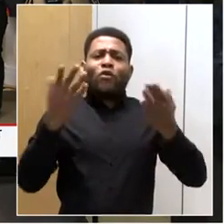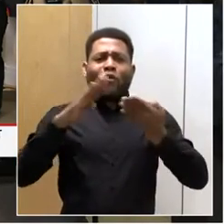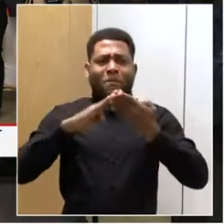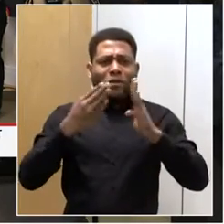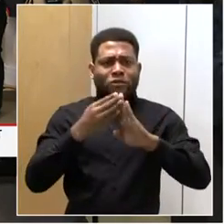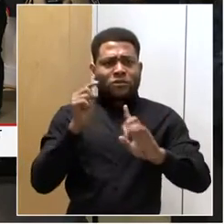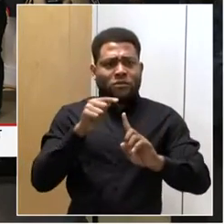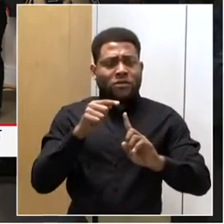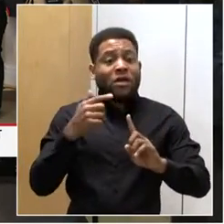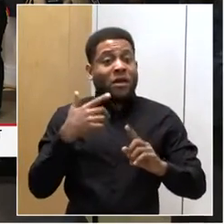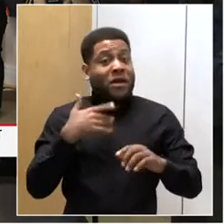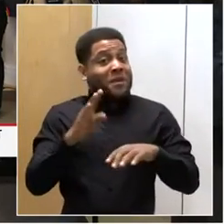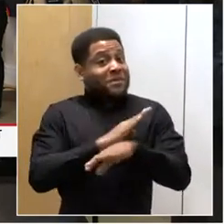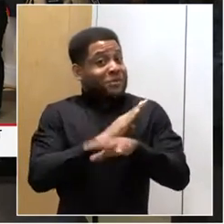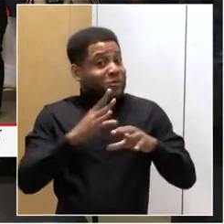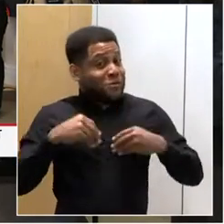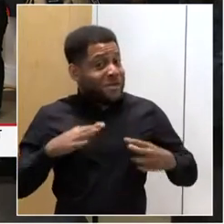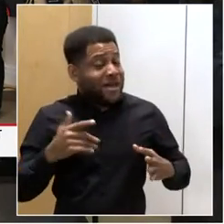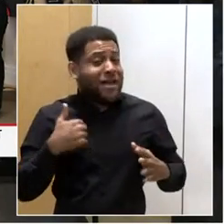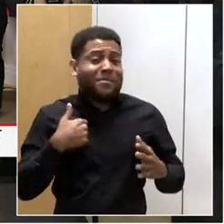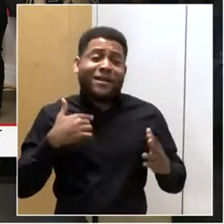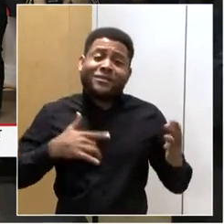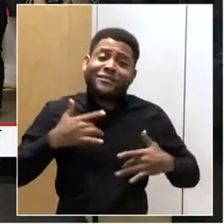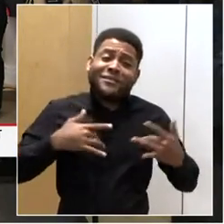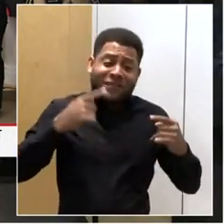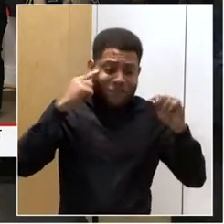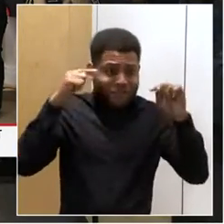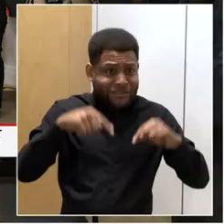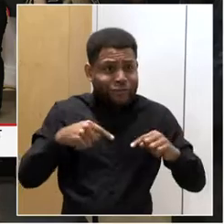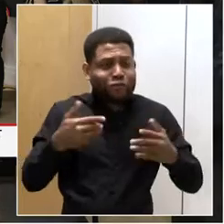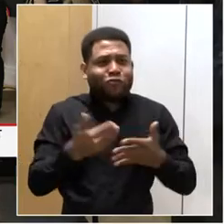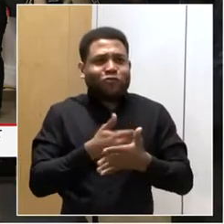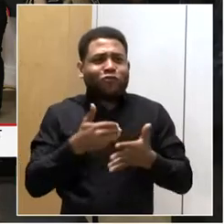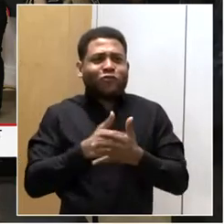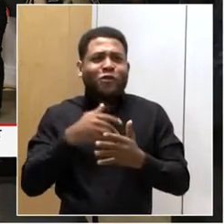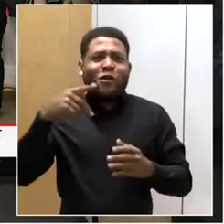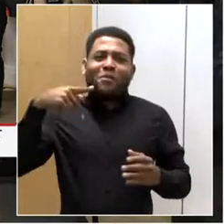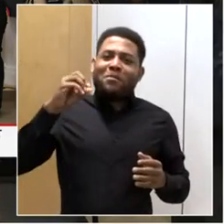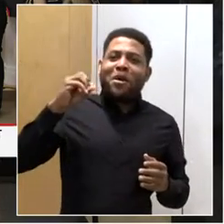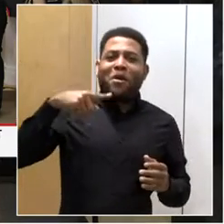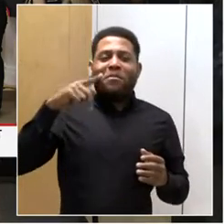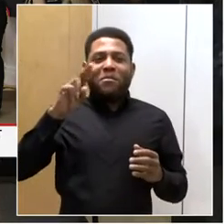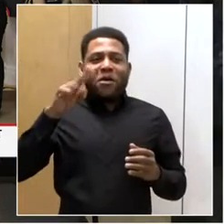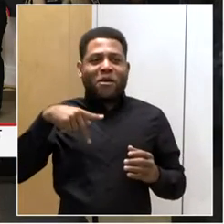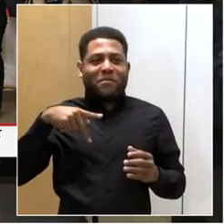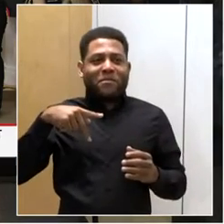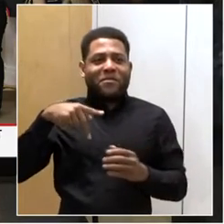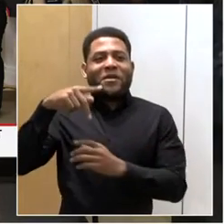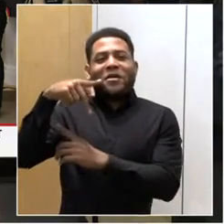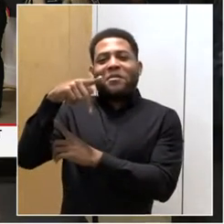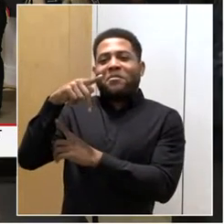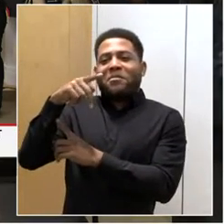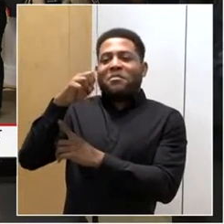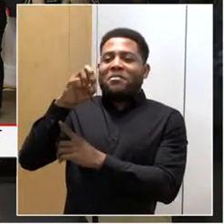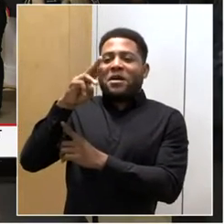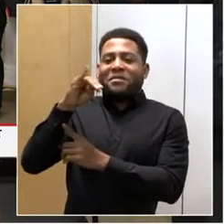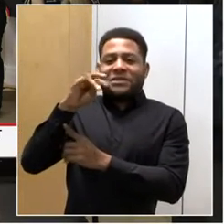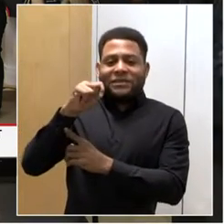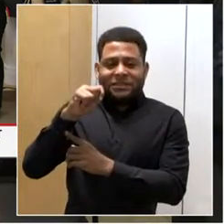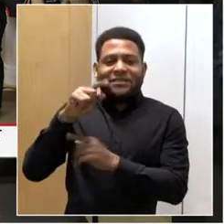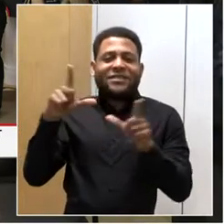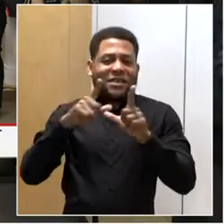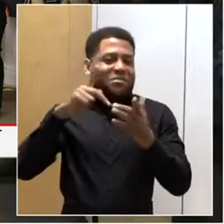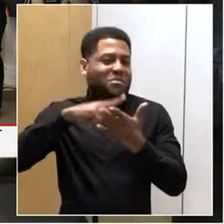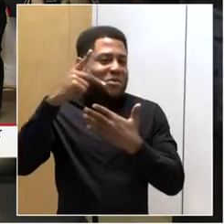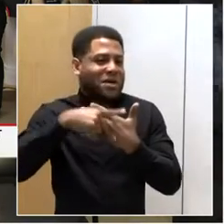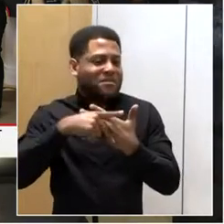for the Pop-Up Permit Program and the innovation and opportunity it will bring to our city. It is in the spirit of innovation, collaboration, and empowerment